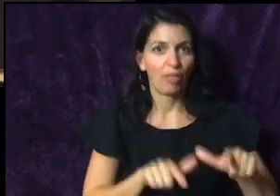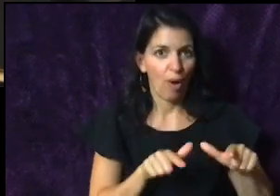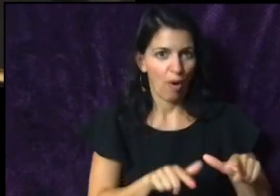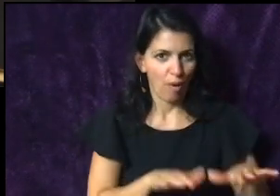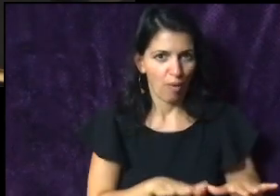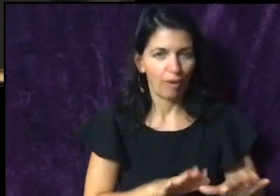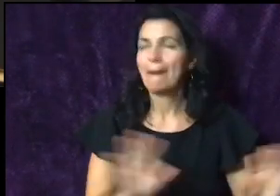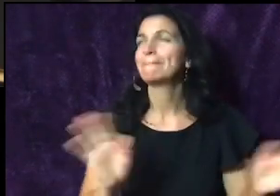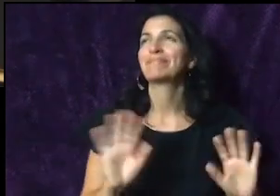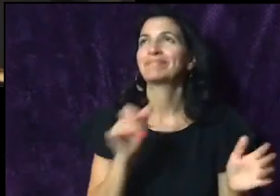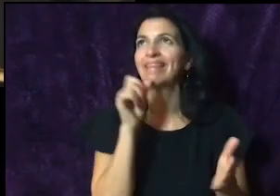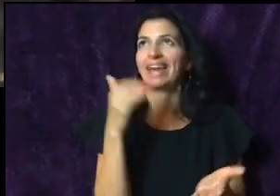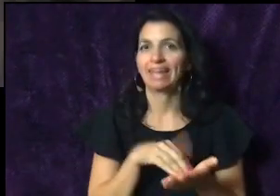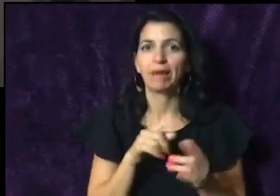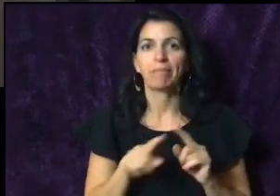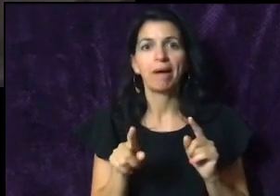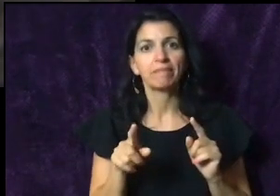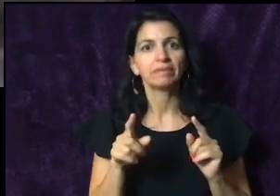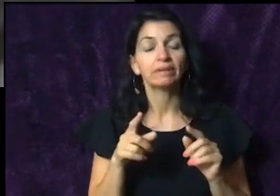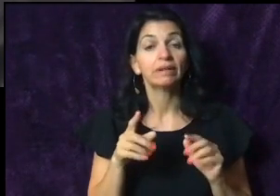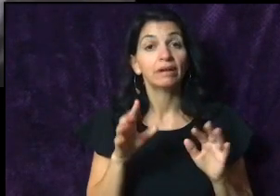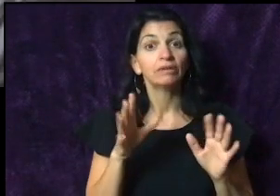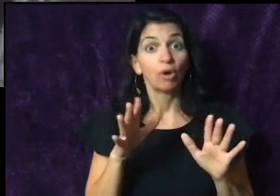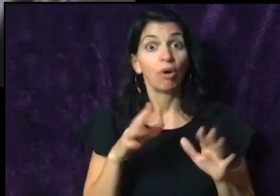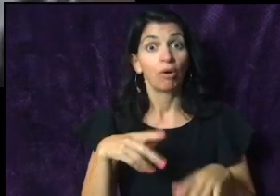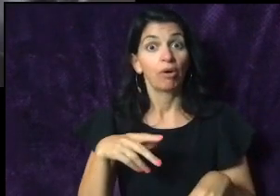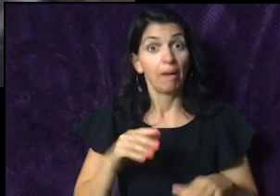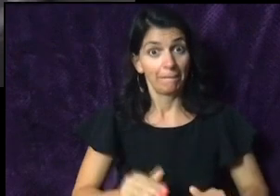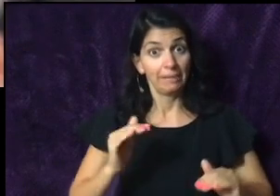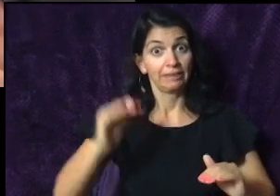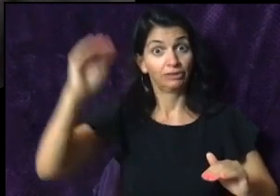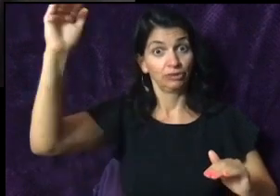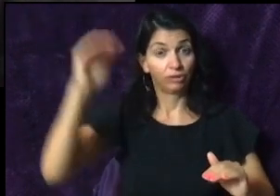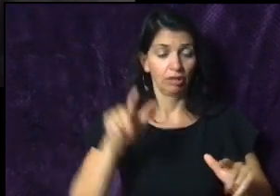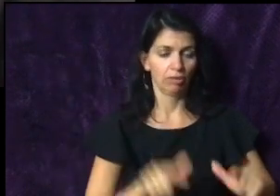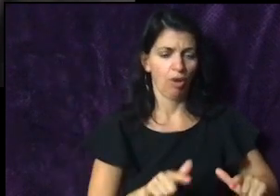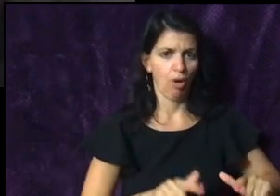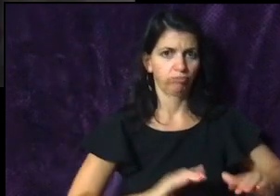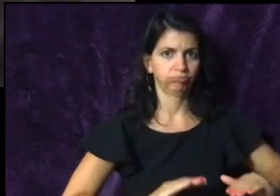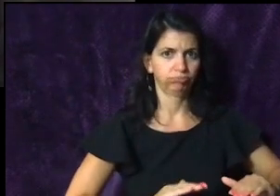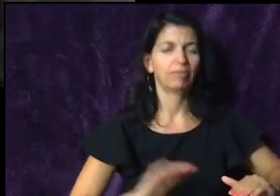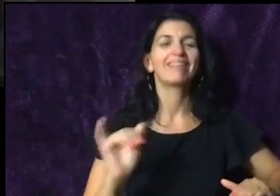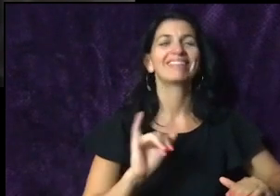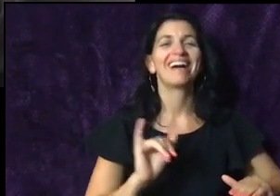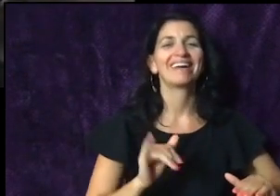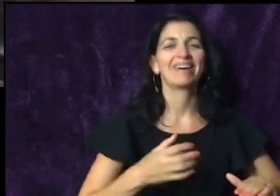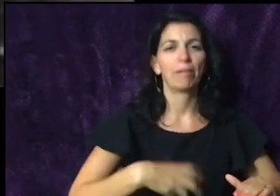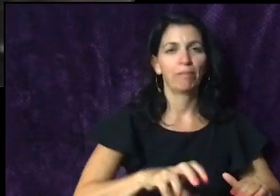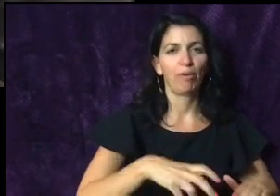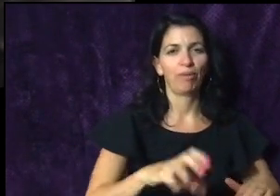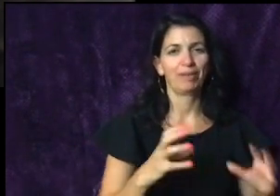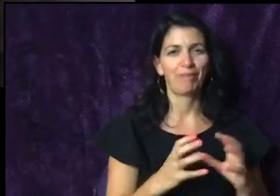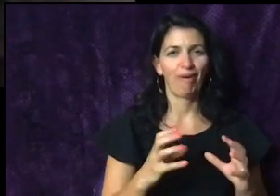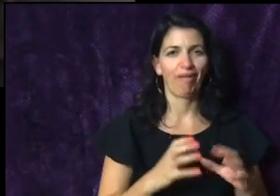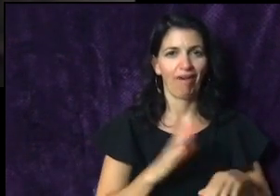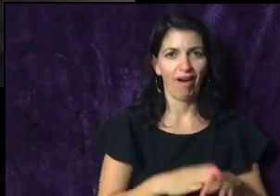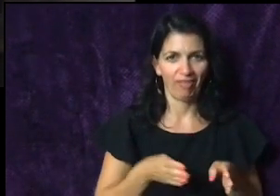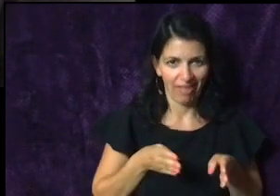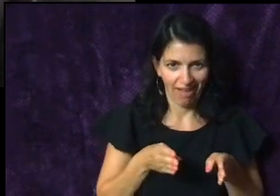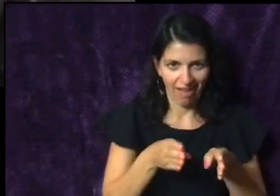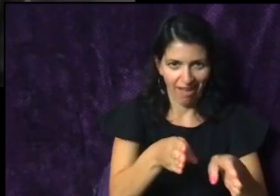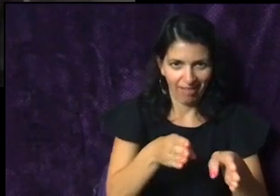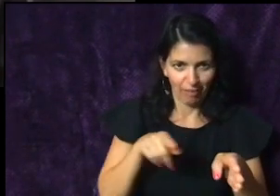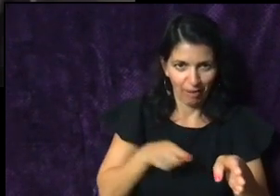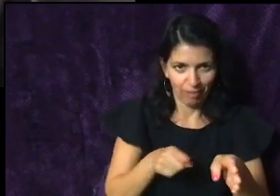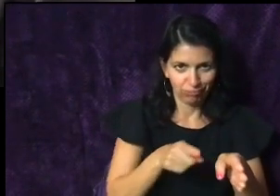low pitch. Or not again, but let's go ahead and talk about these. So let's talk about pitch. We'll start with a low pitch, like the bowling ball on the